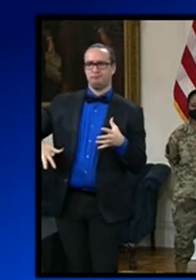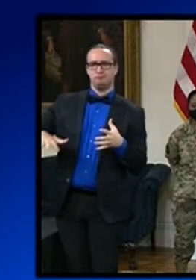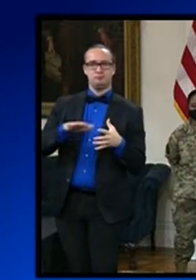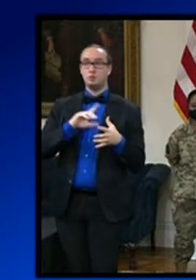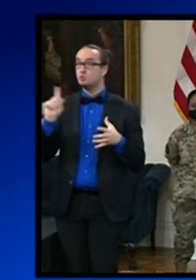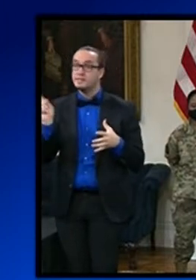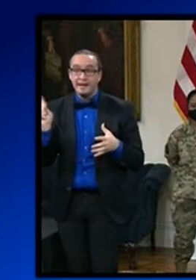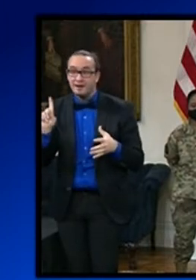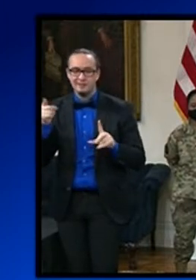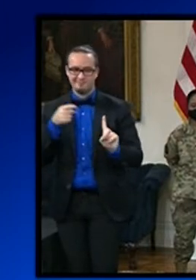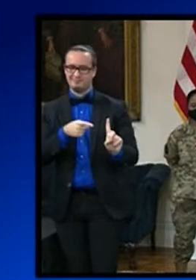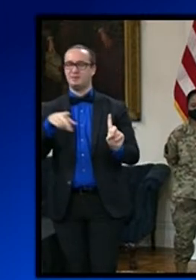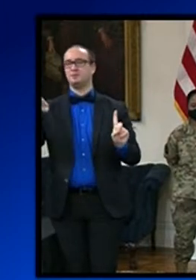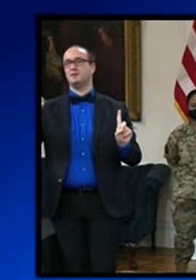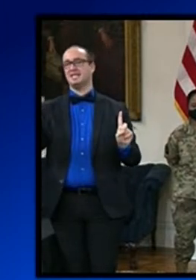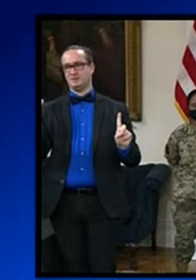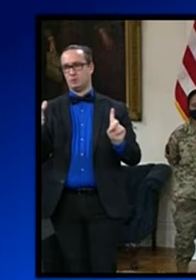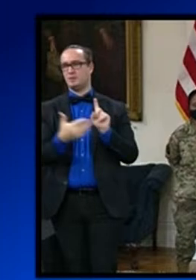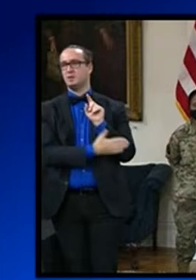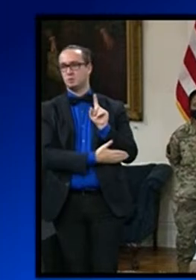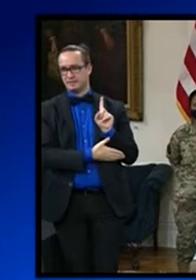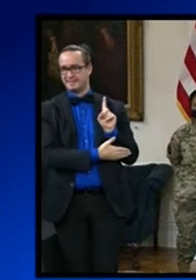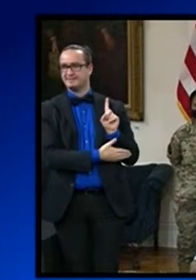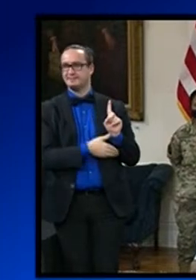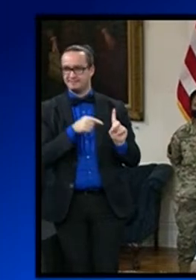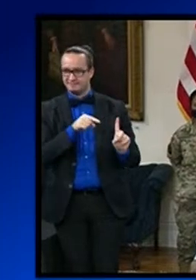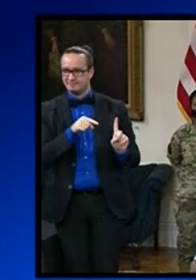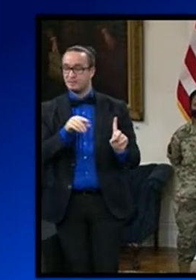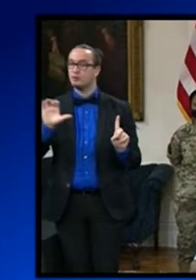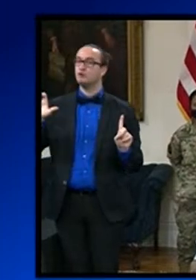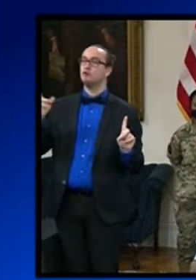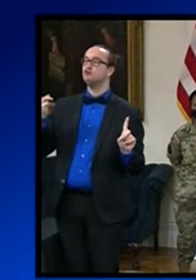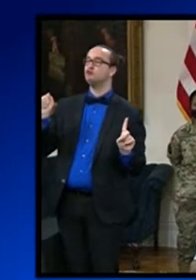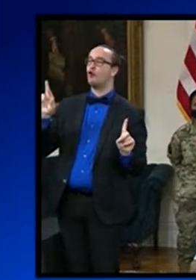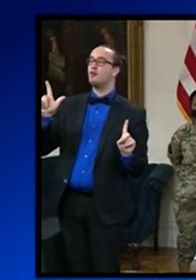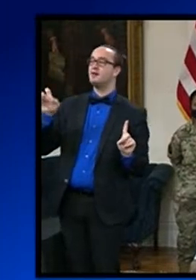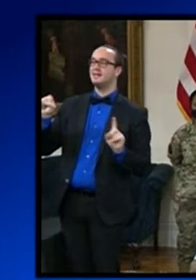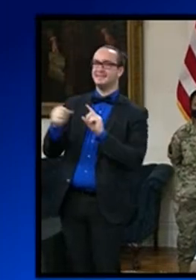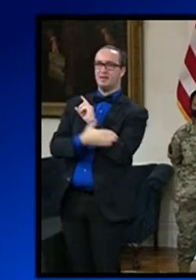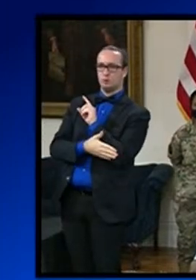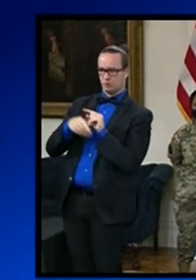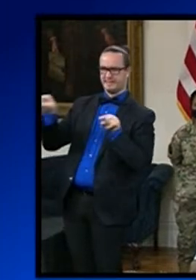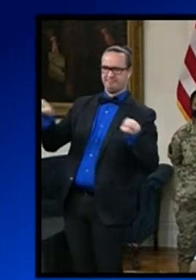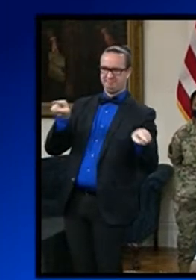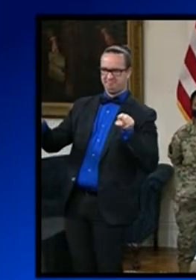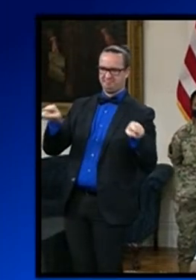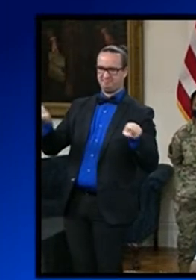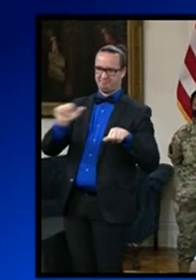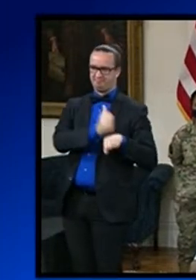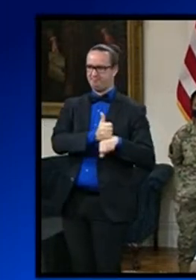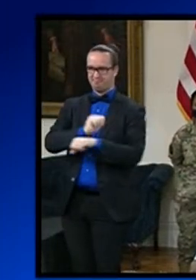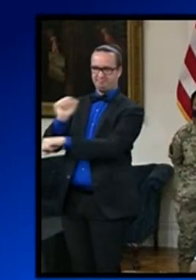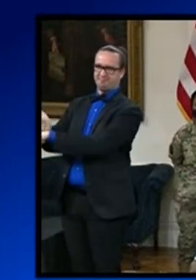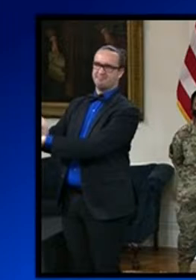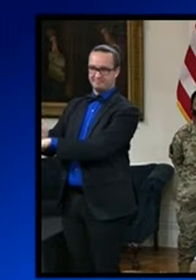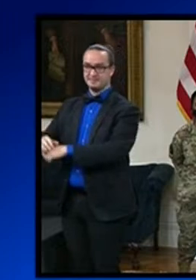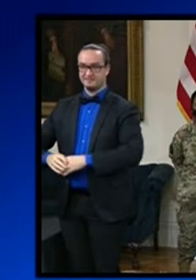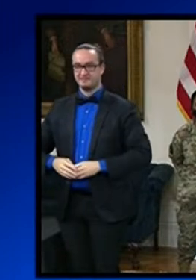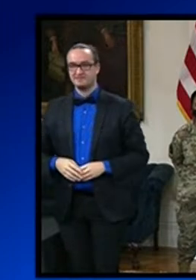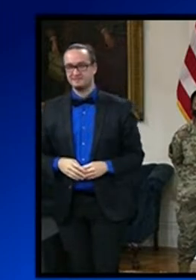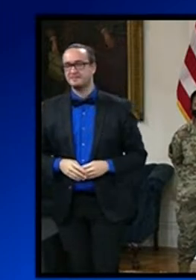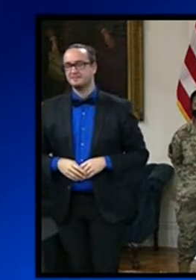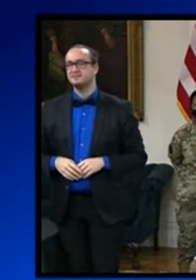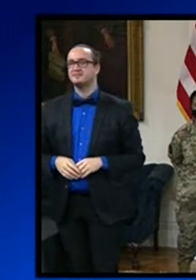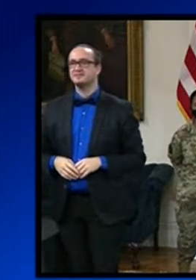assigned hundreds of Maryland Responds Medical Reserve Corps to immediately expand the capacity of their